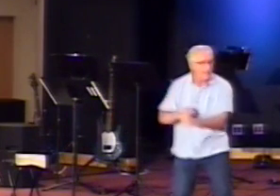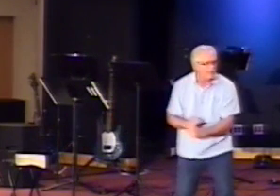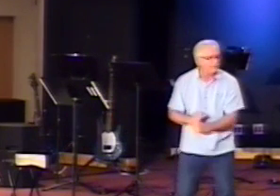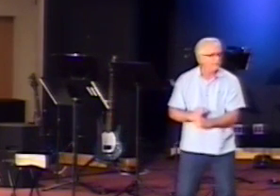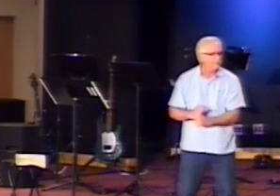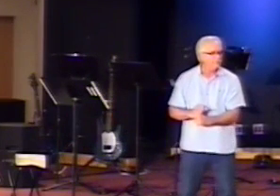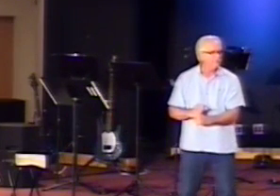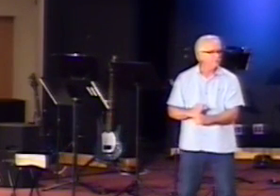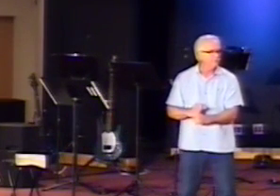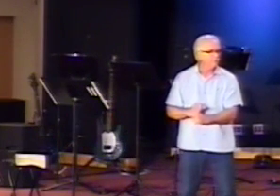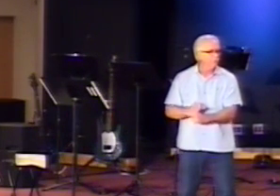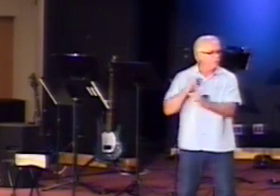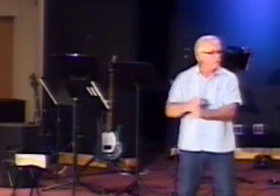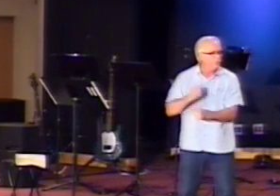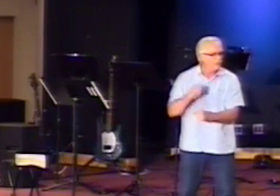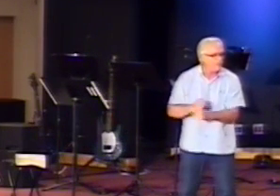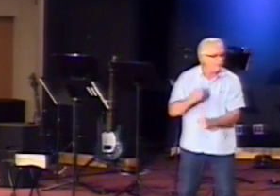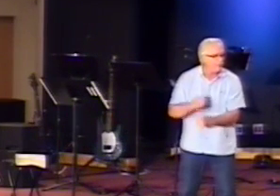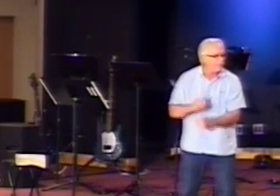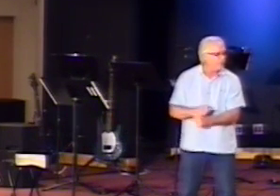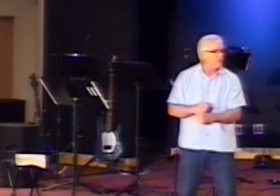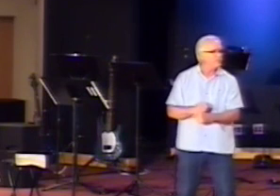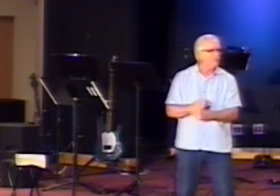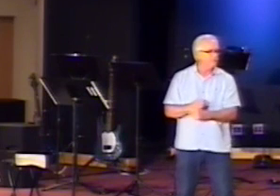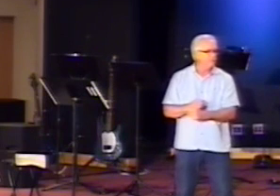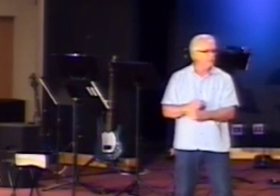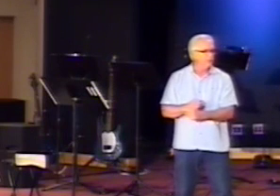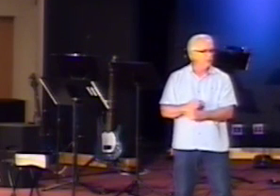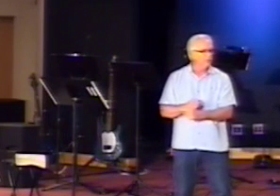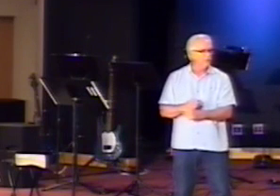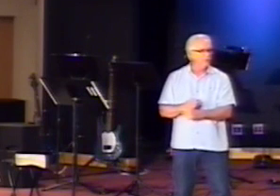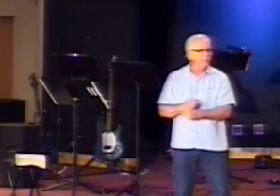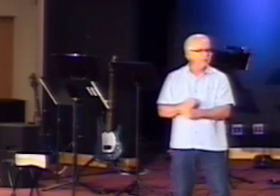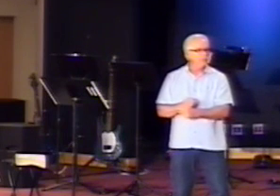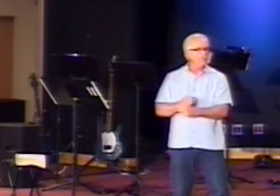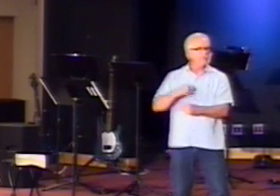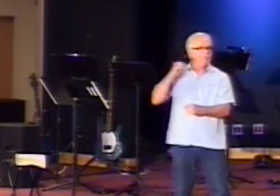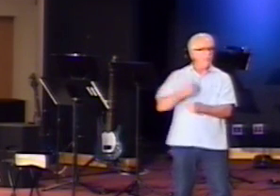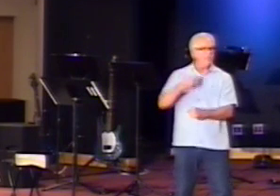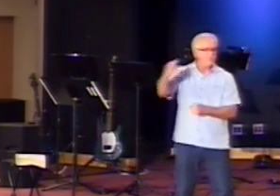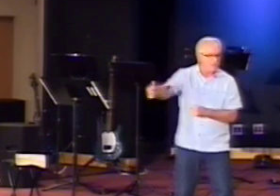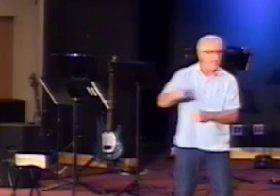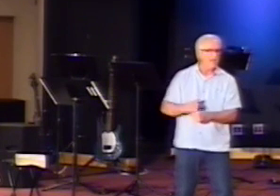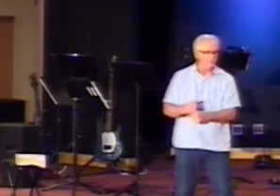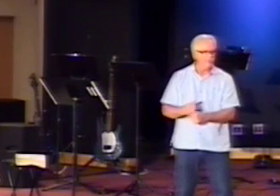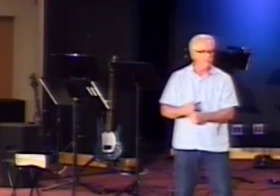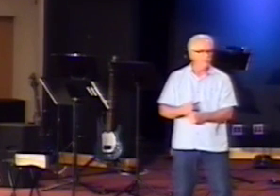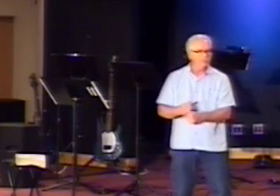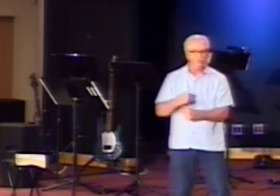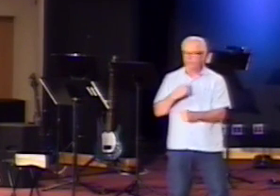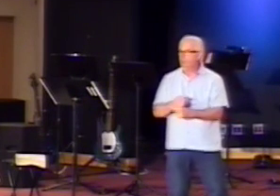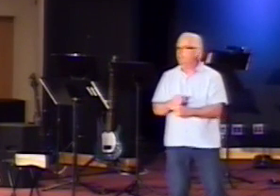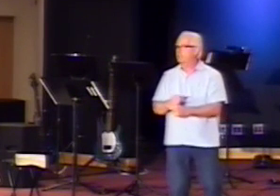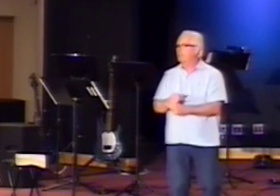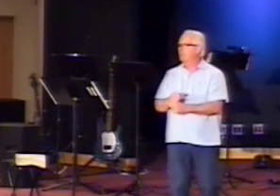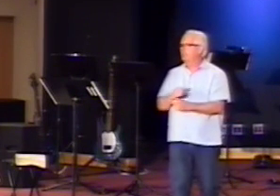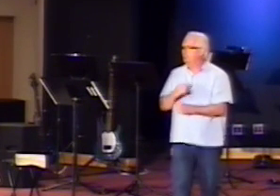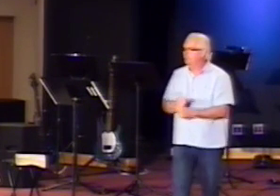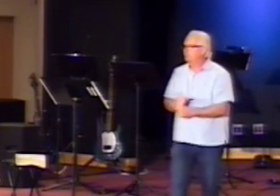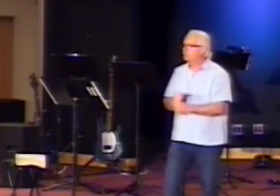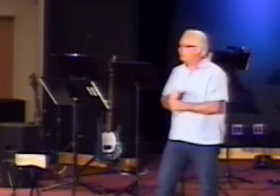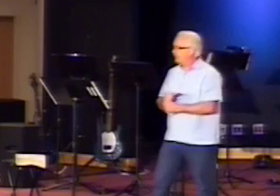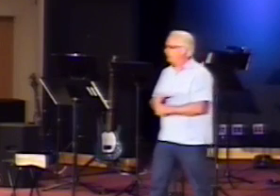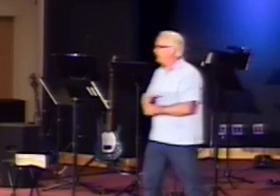her neck. Once you get that reputation. So he said, be saved from a crooked